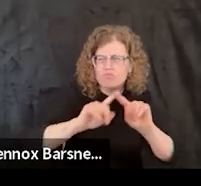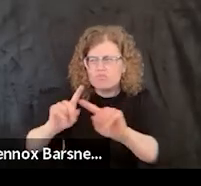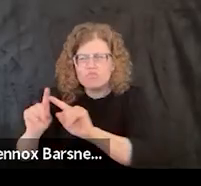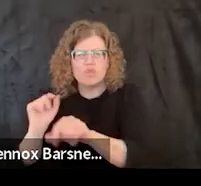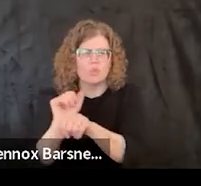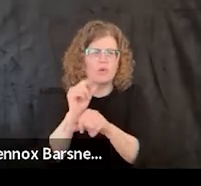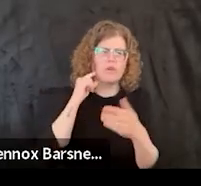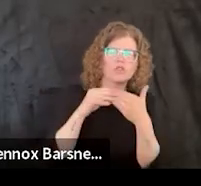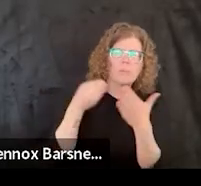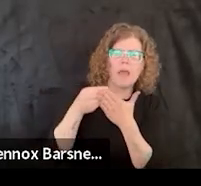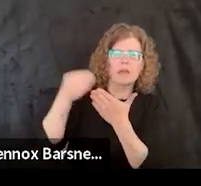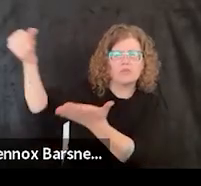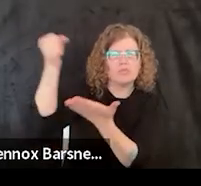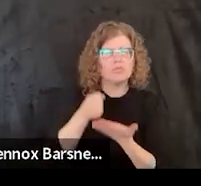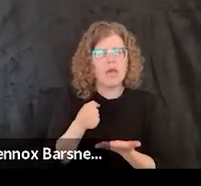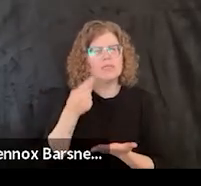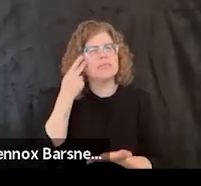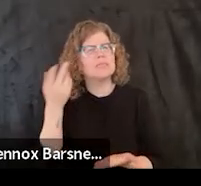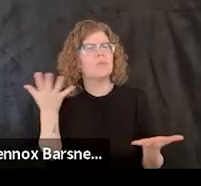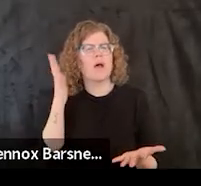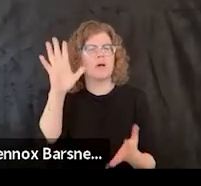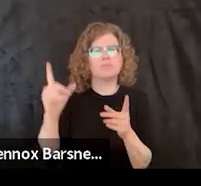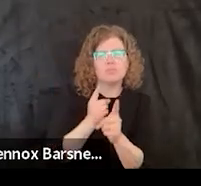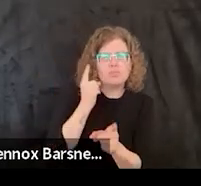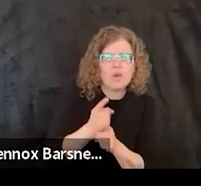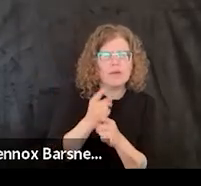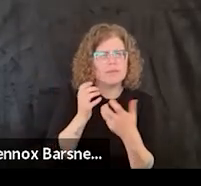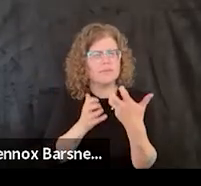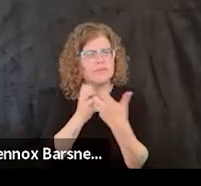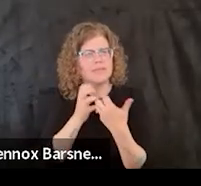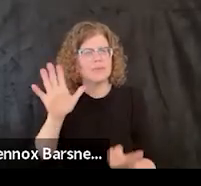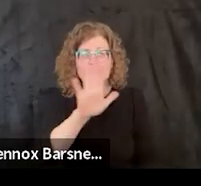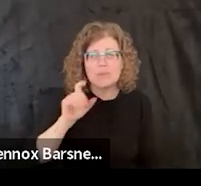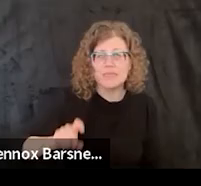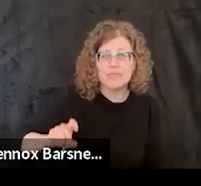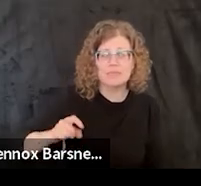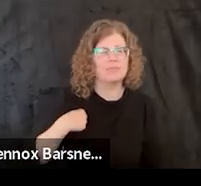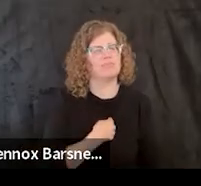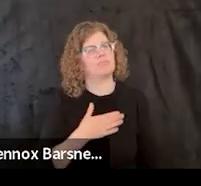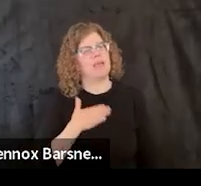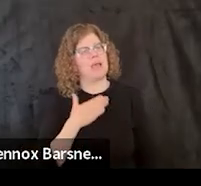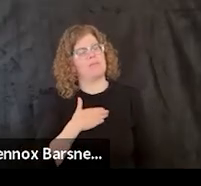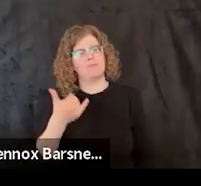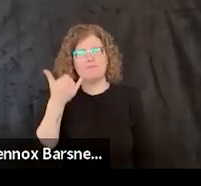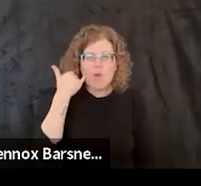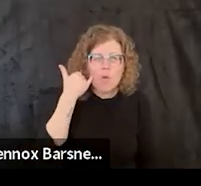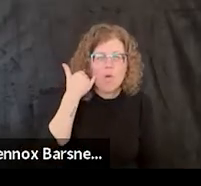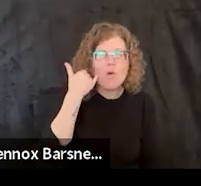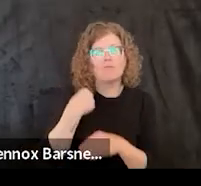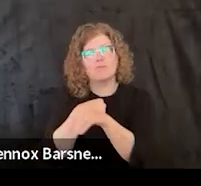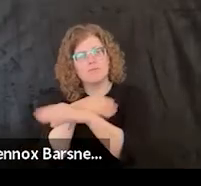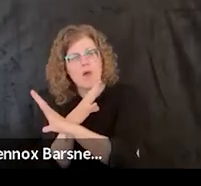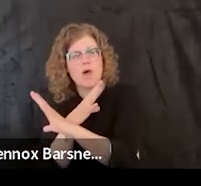share feedback with you over the phone, video calls, or email. Just remember to reach out early. We can